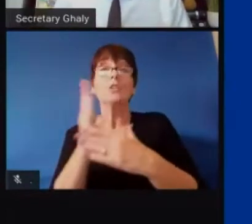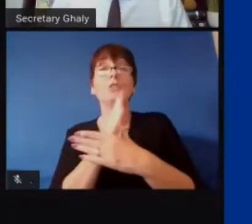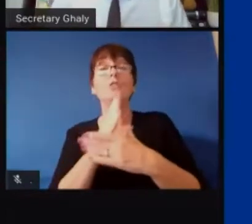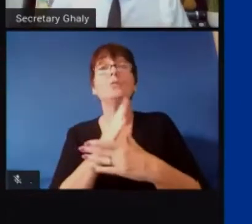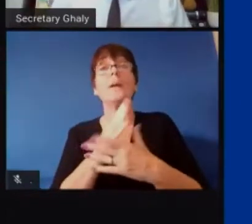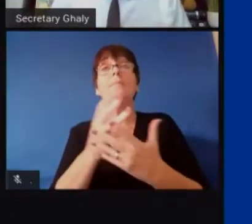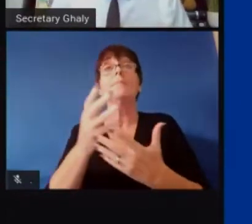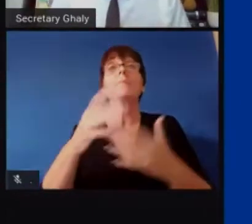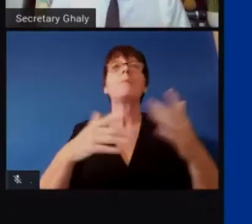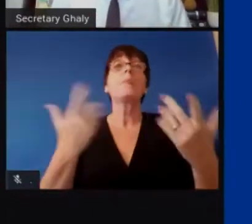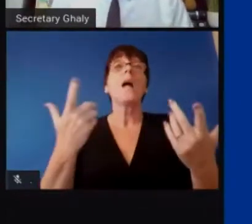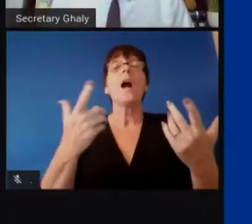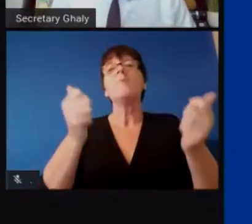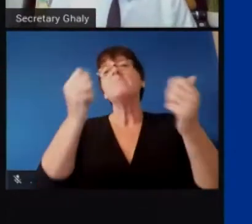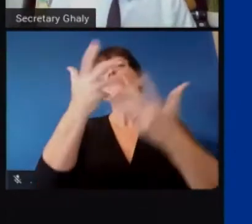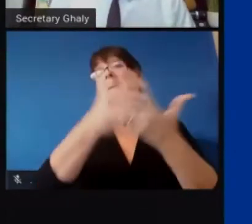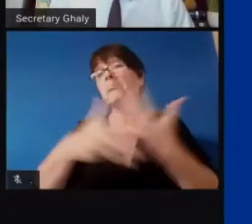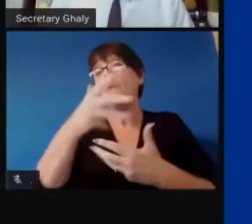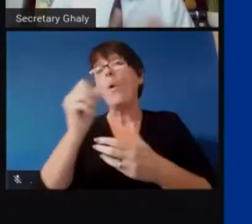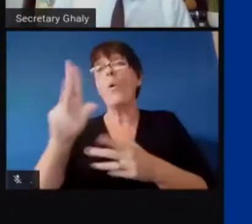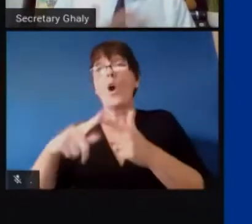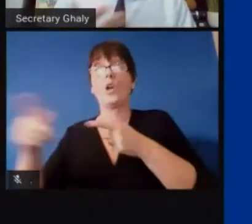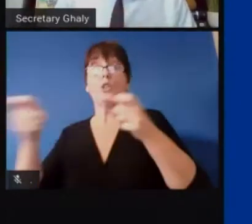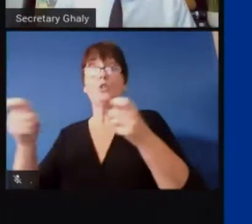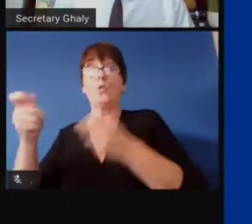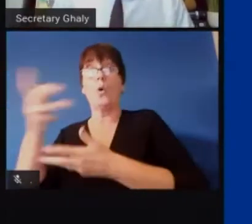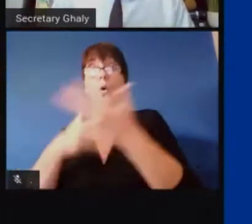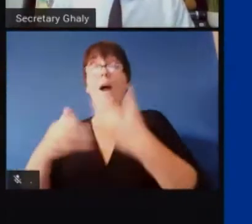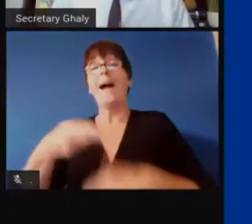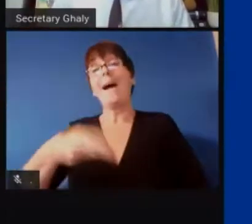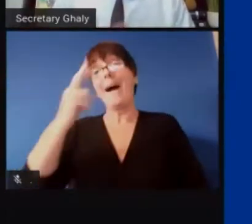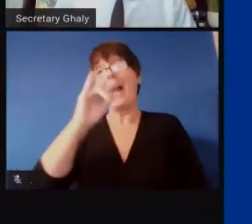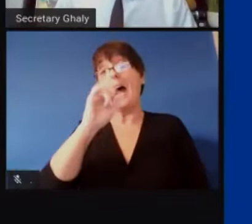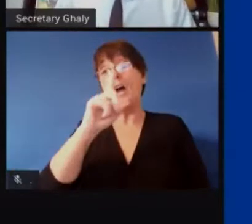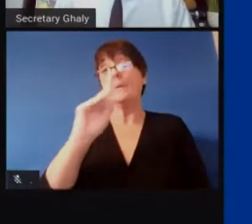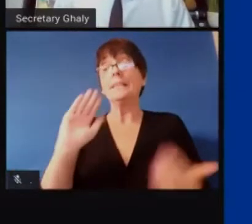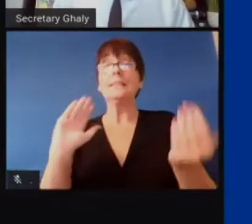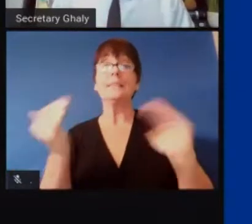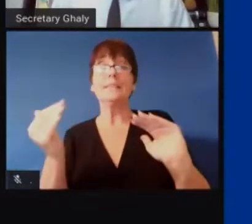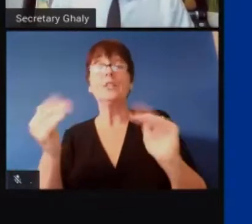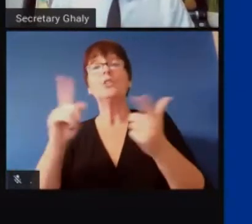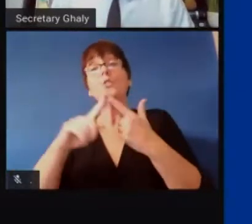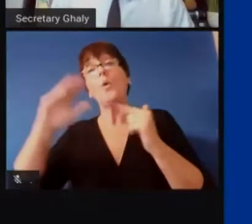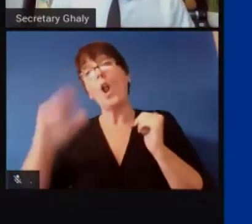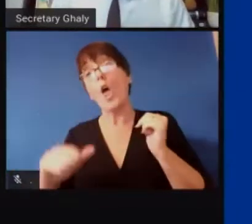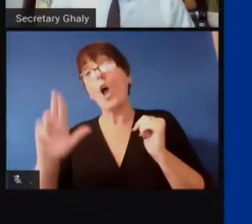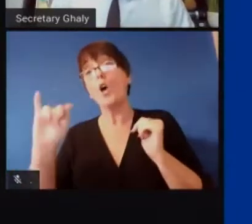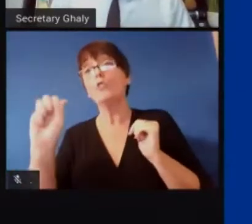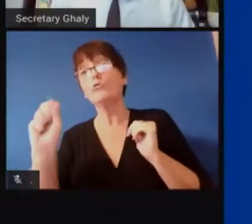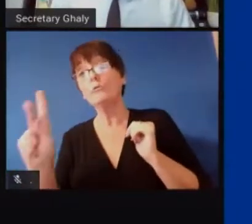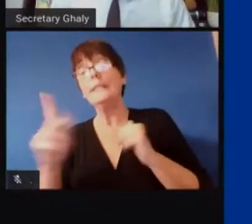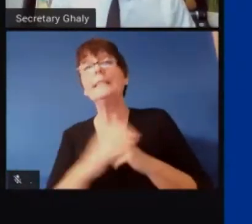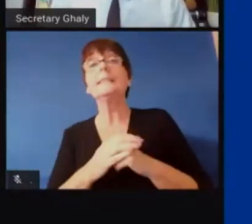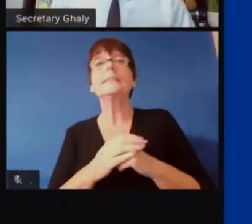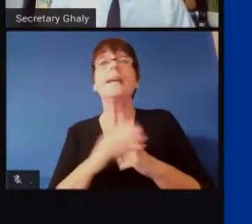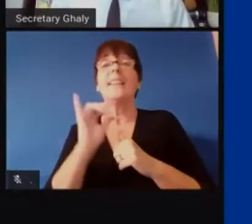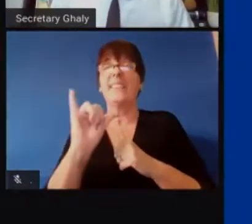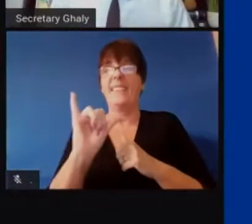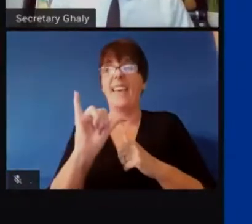mixing versus controlled mixing, these high risk versus higher versus lower risk